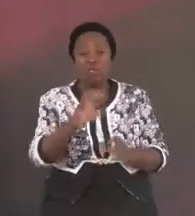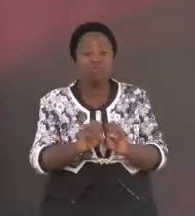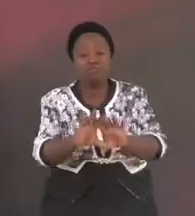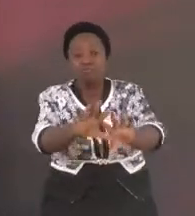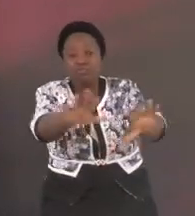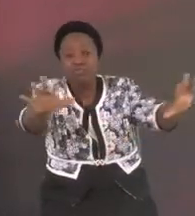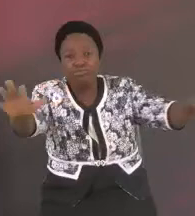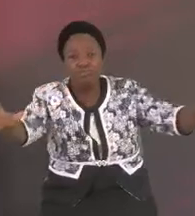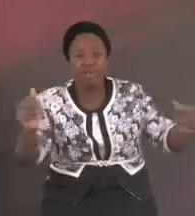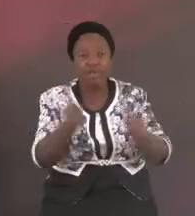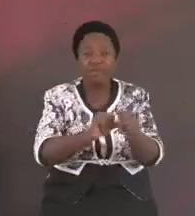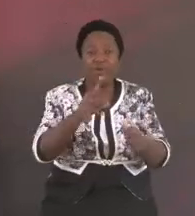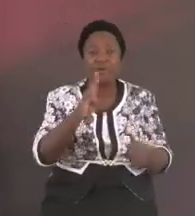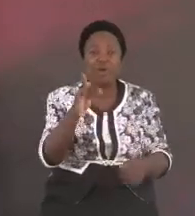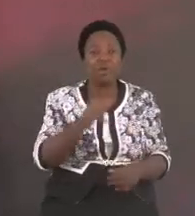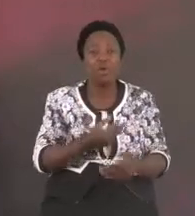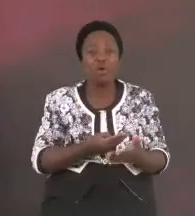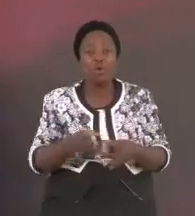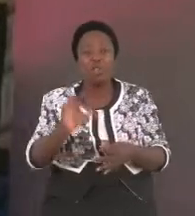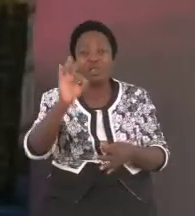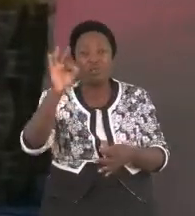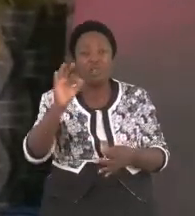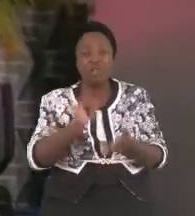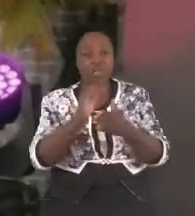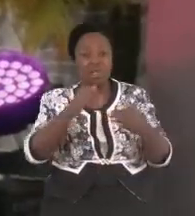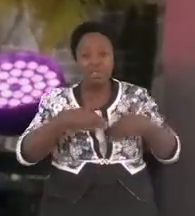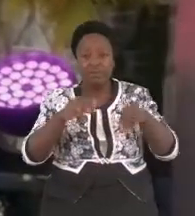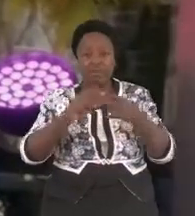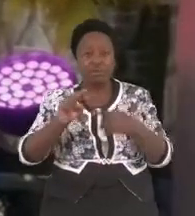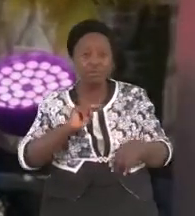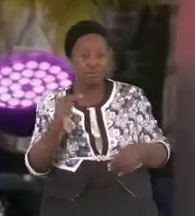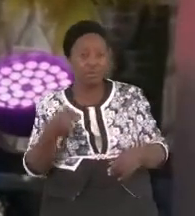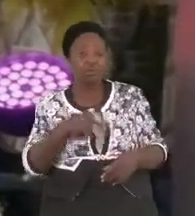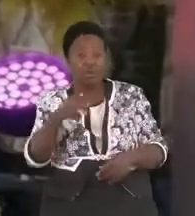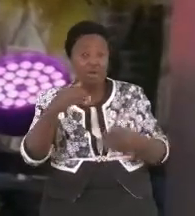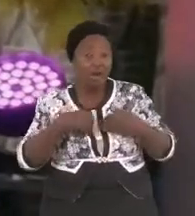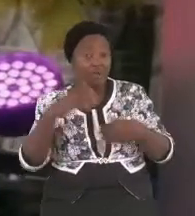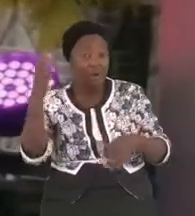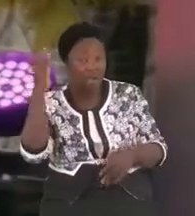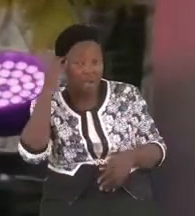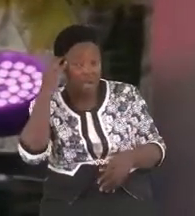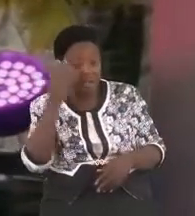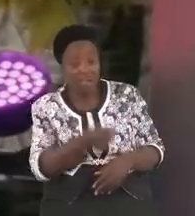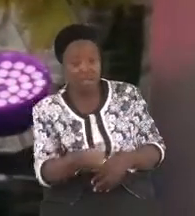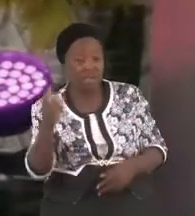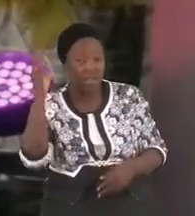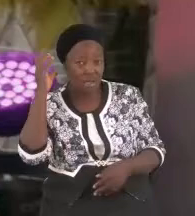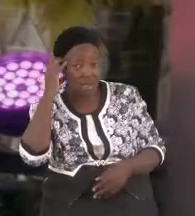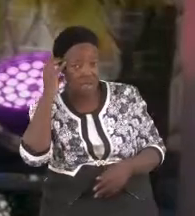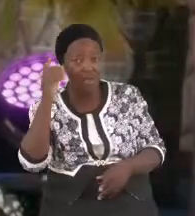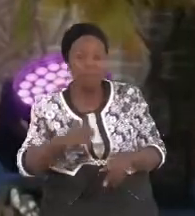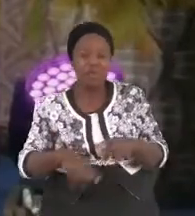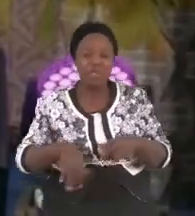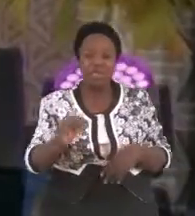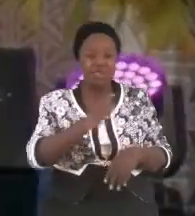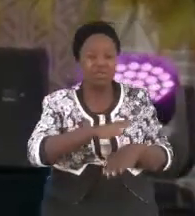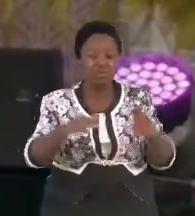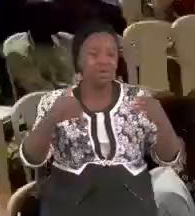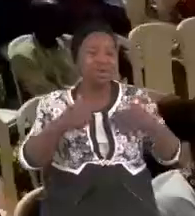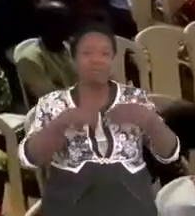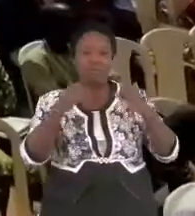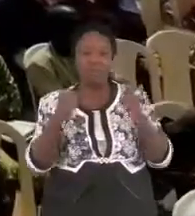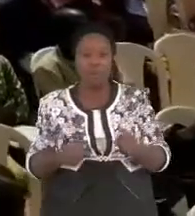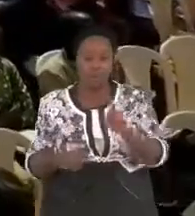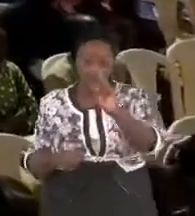us that he has given unto us. You have heard, they heard, but they didn't have power. You will have